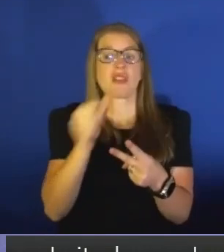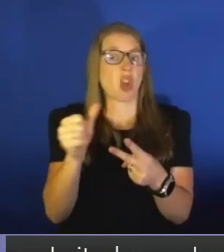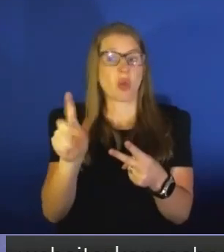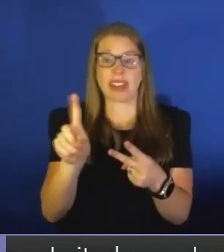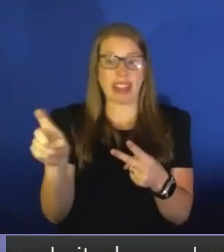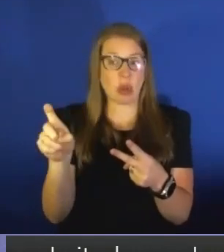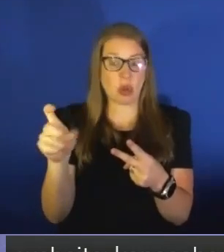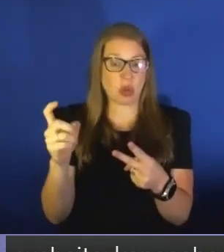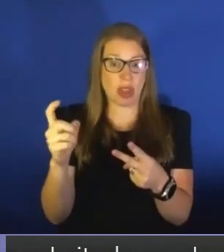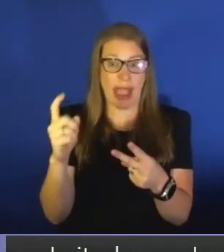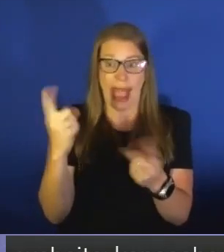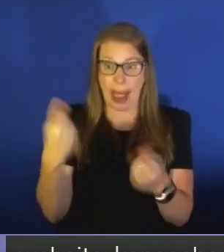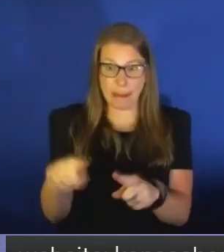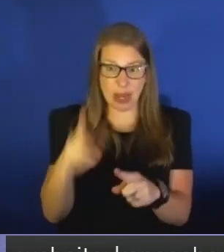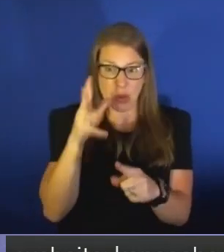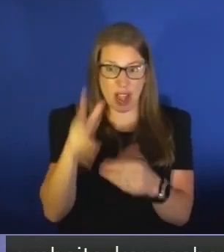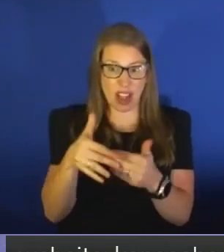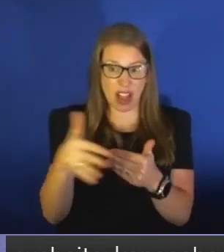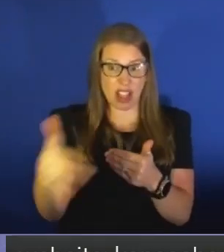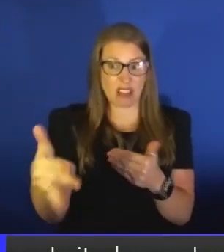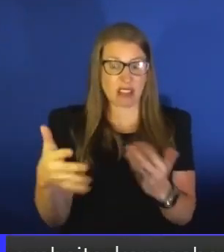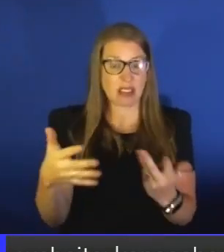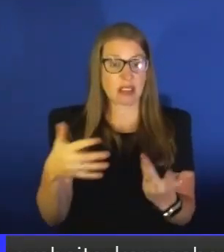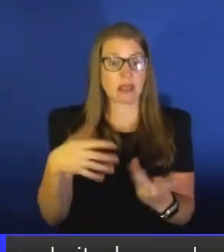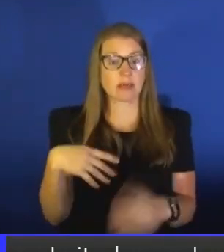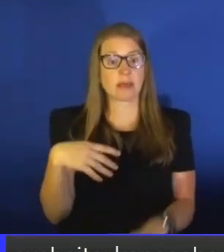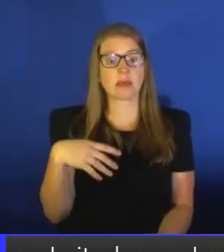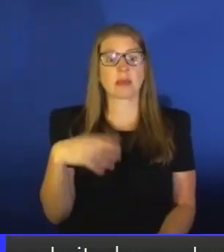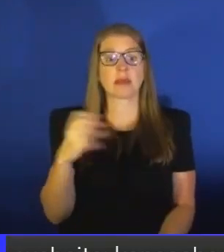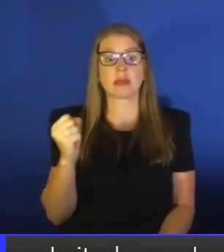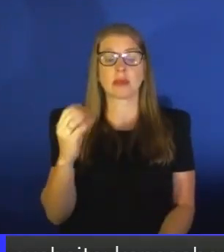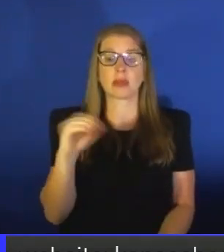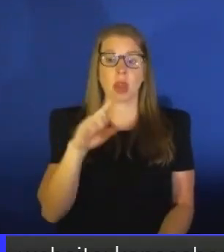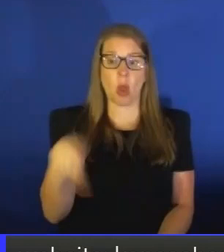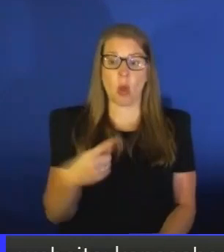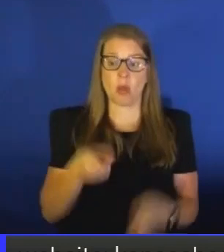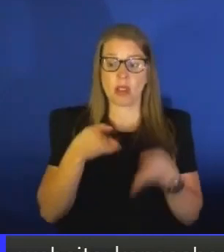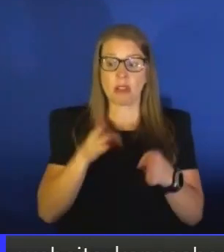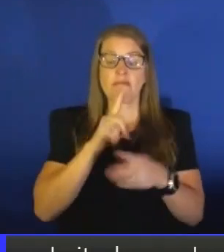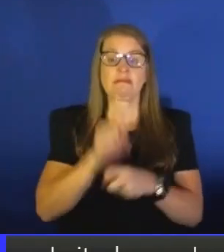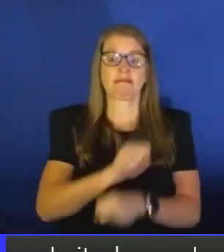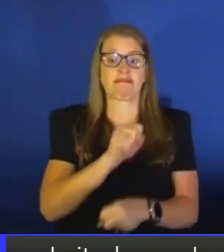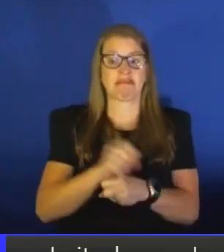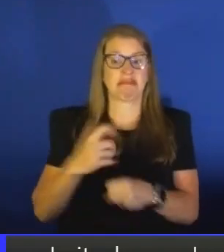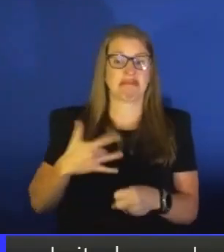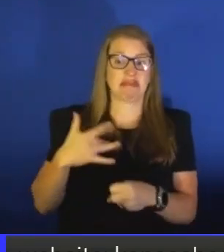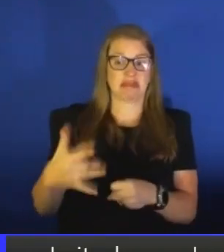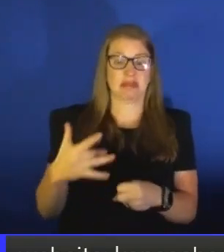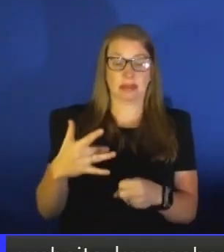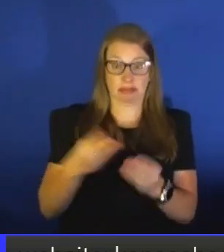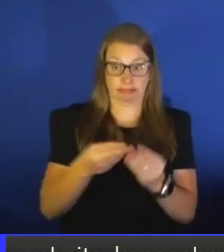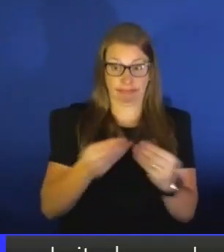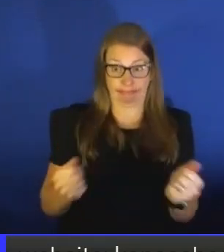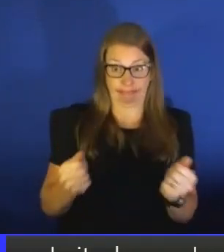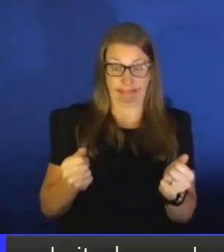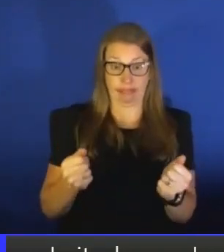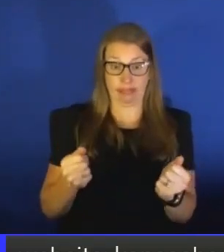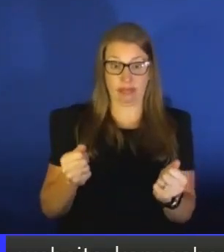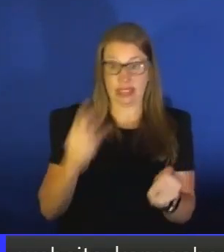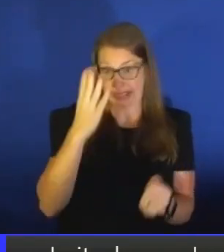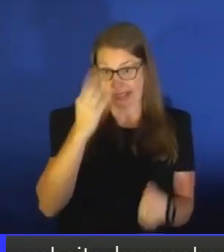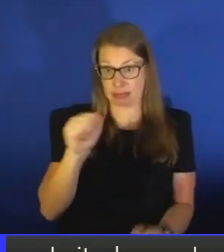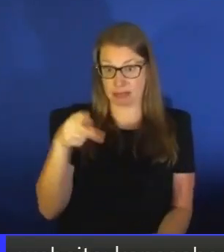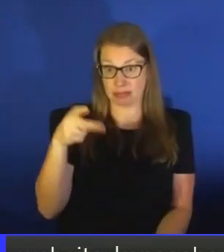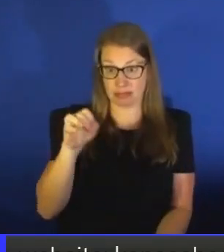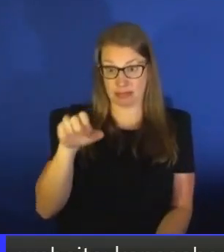and you're just going on with this and on with this? So the only way to typically reverse sleep apnea is losing weight. And you'll find